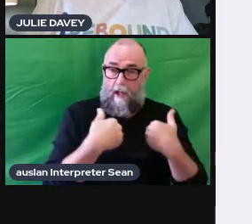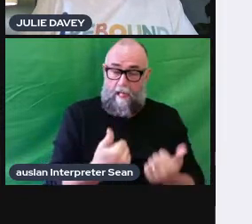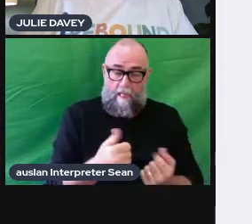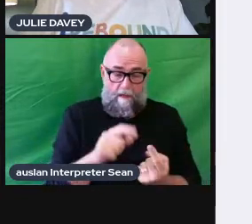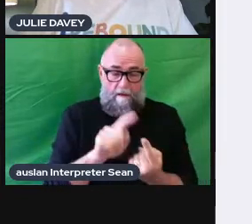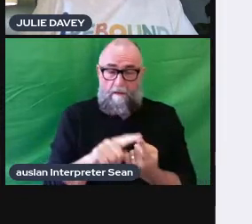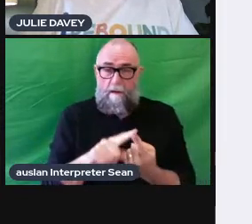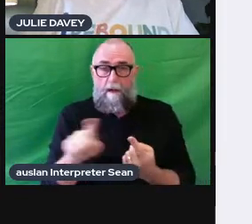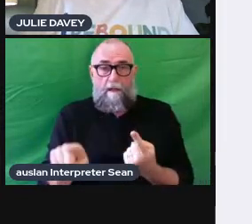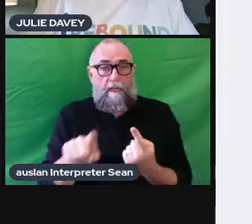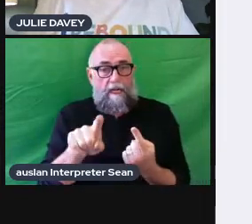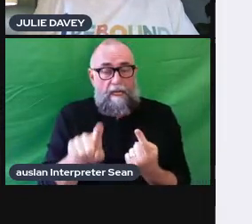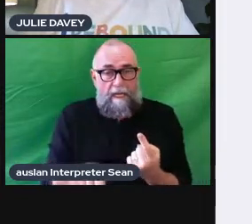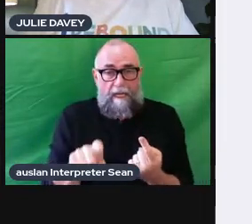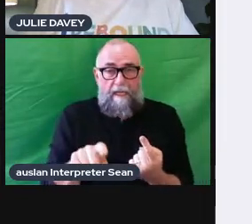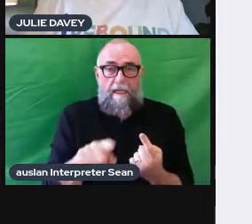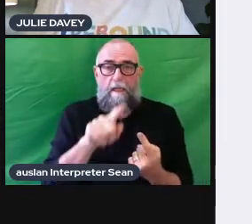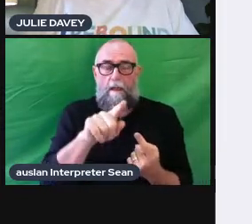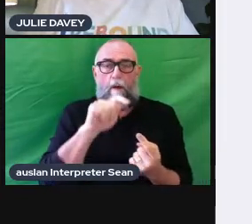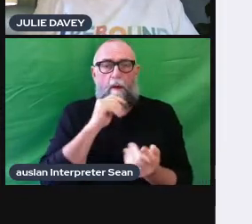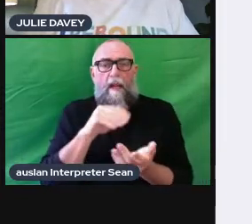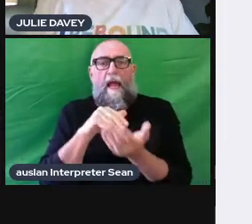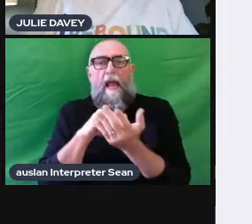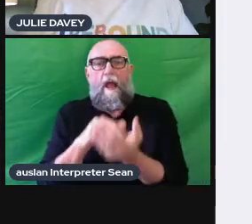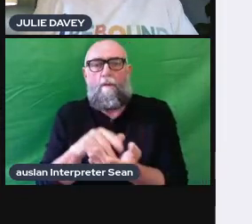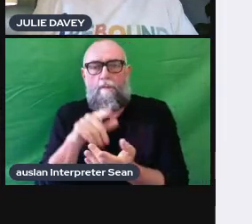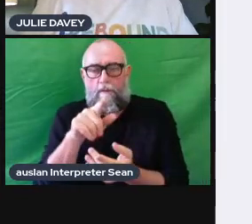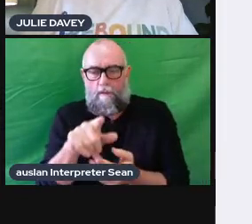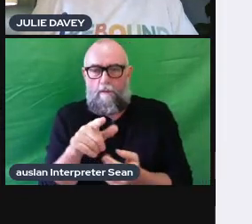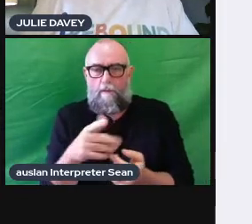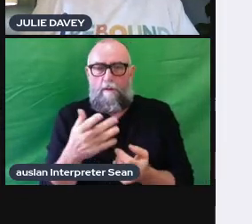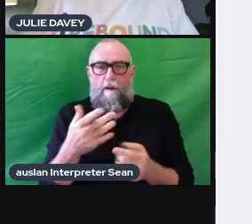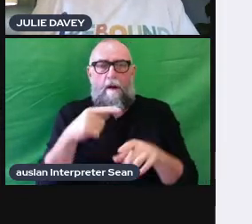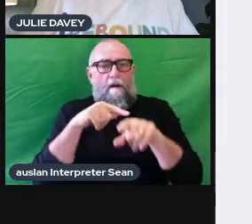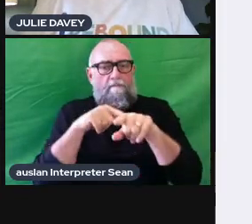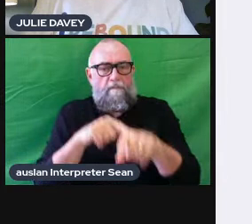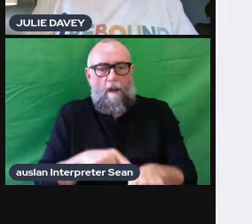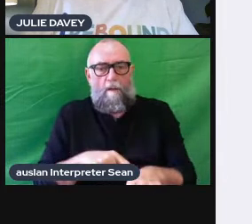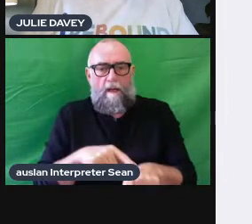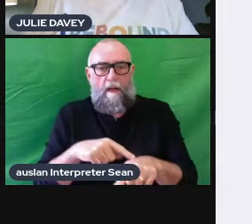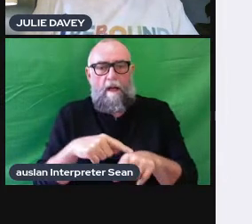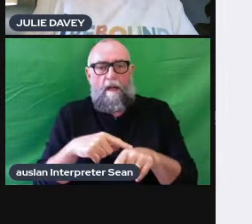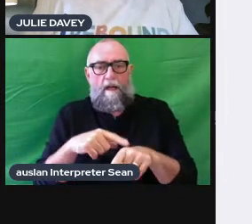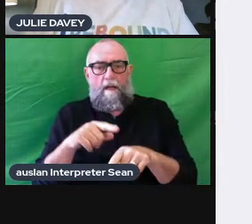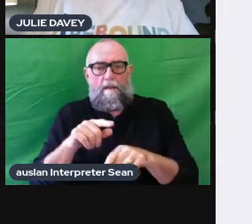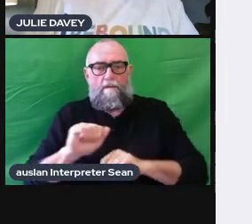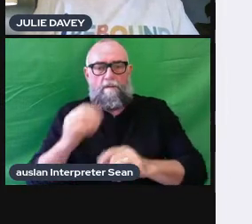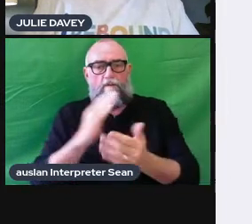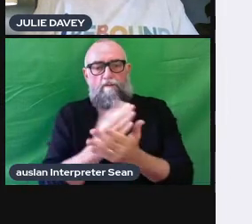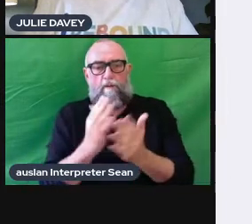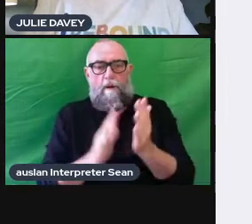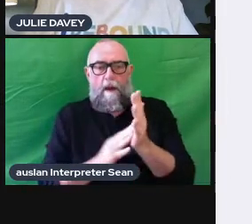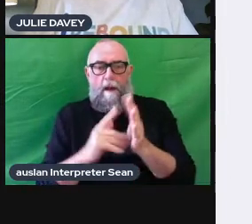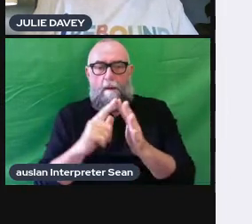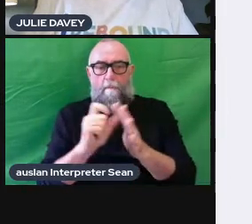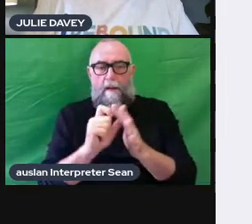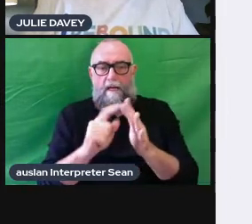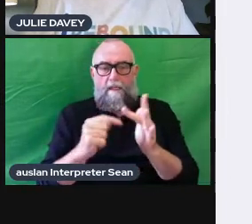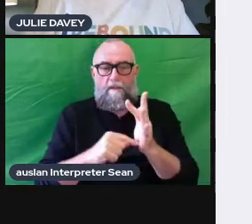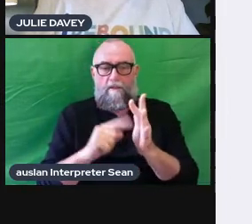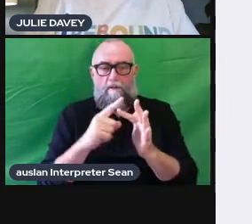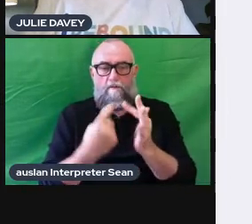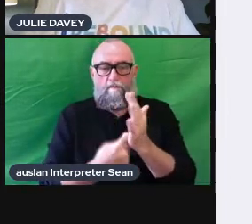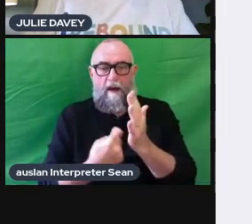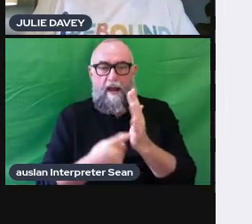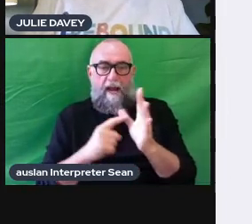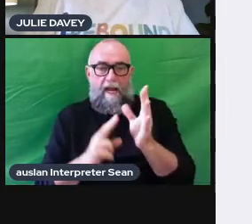eat well in the Mediterranean style of eating, which is recommended as heart healthy and also brain healthy,